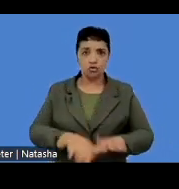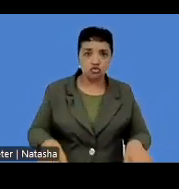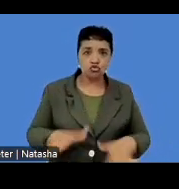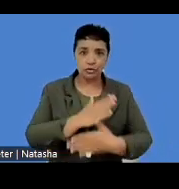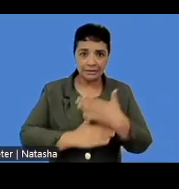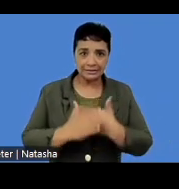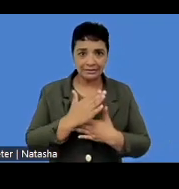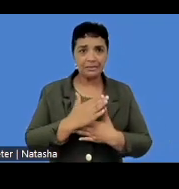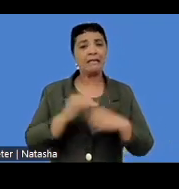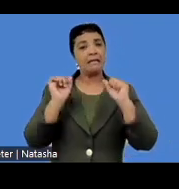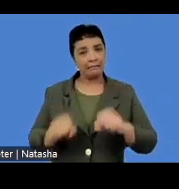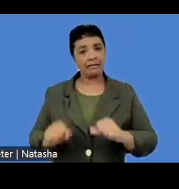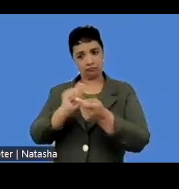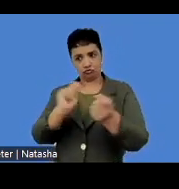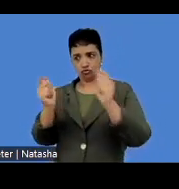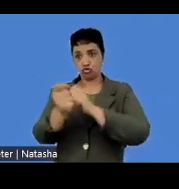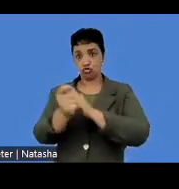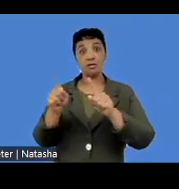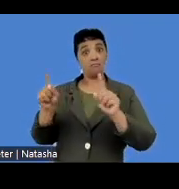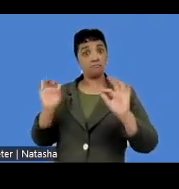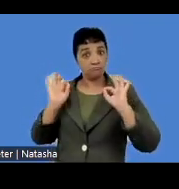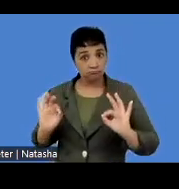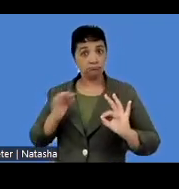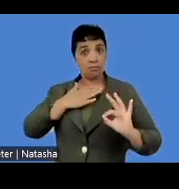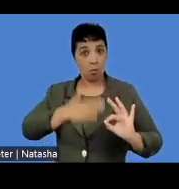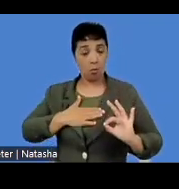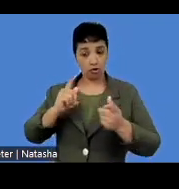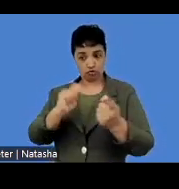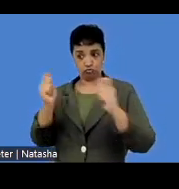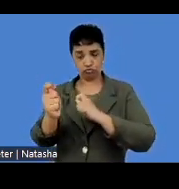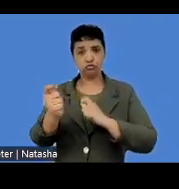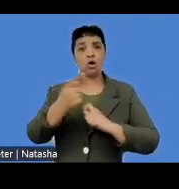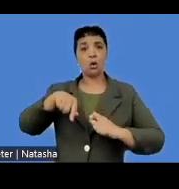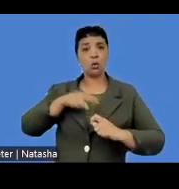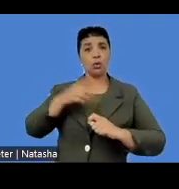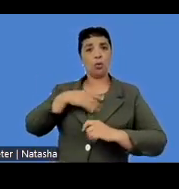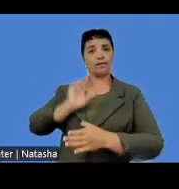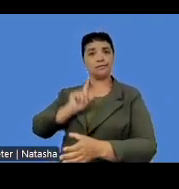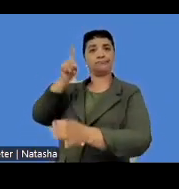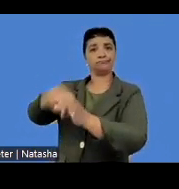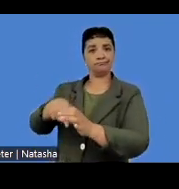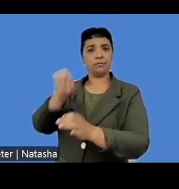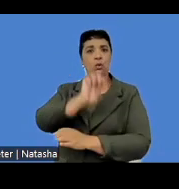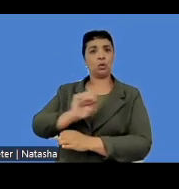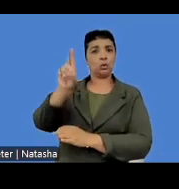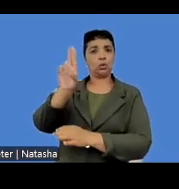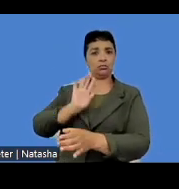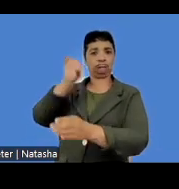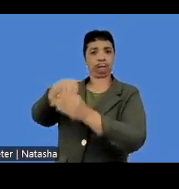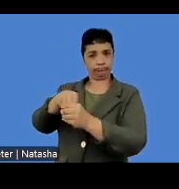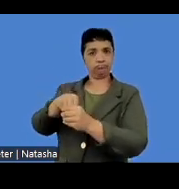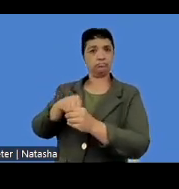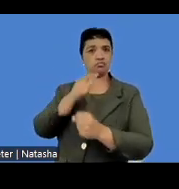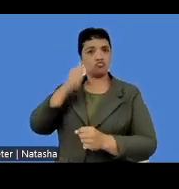disabilities. And we are ready to do it. This is one of the conditions for our integration to the European Union. And